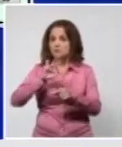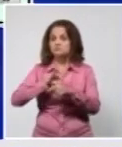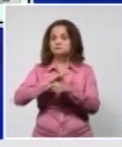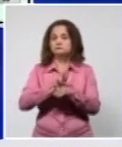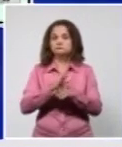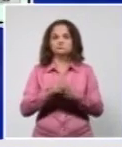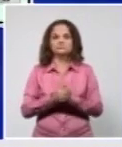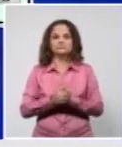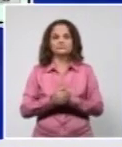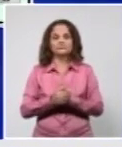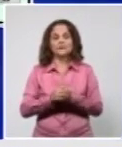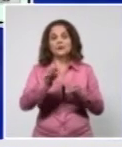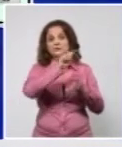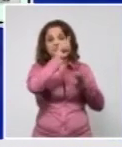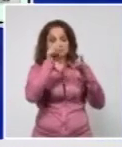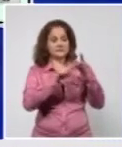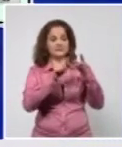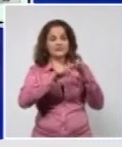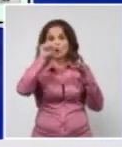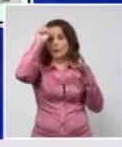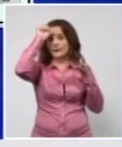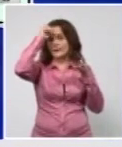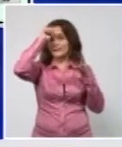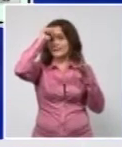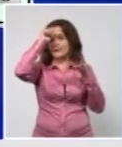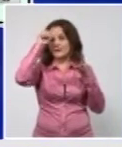4,732,000 cases, and Russia with